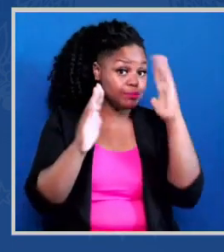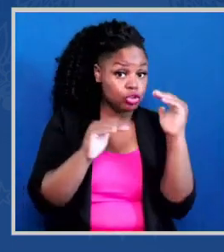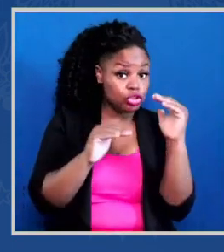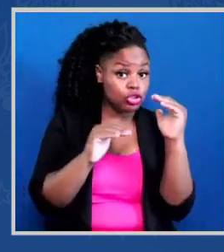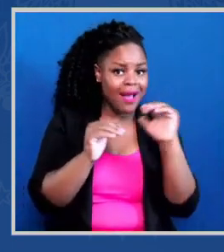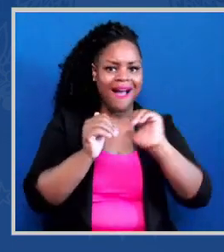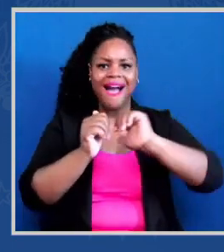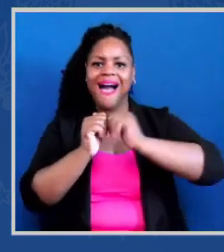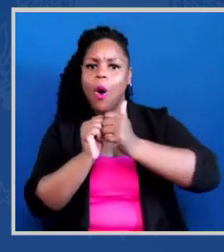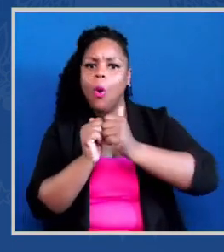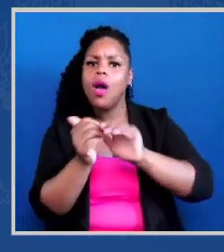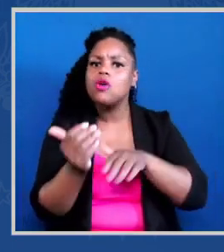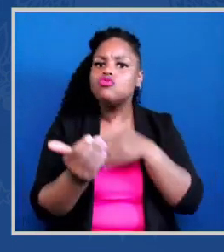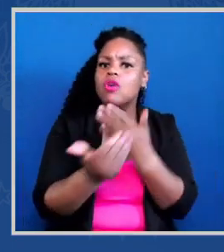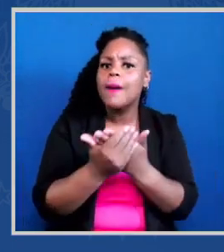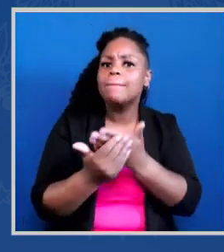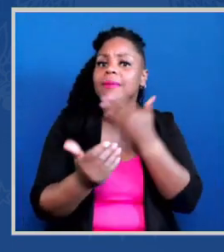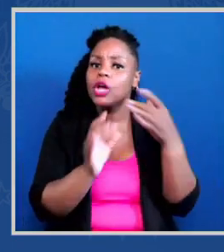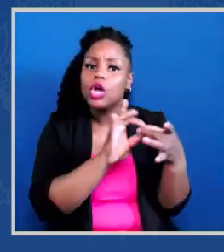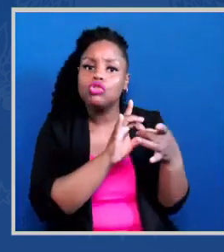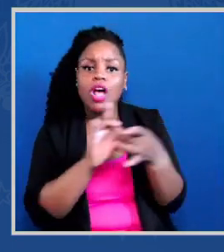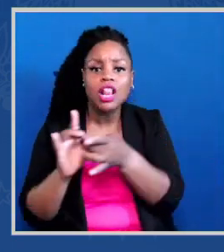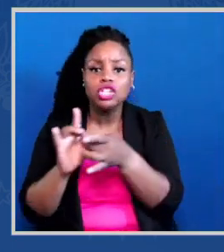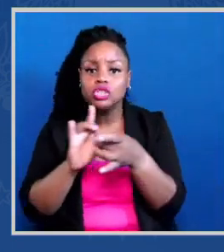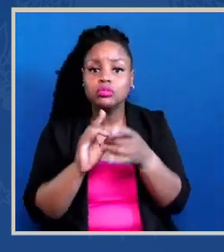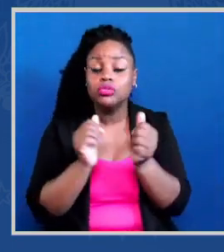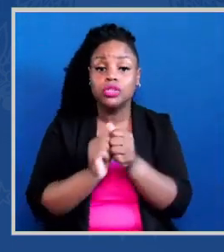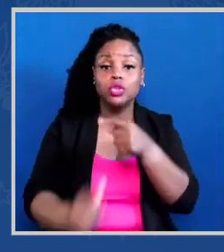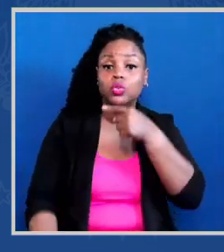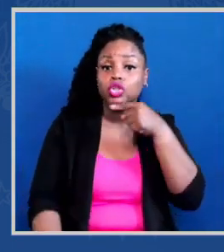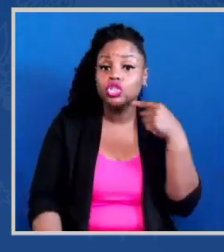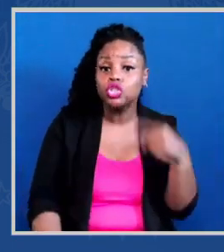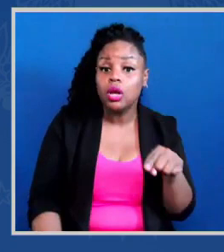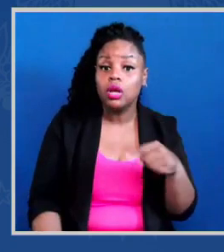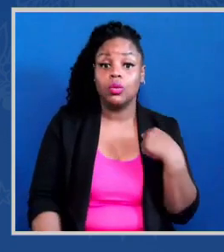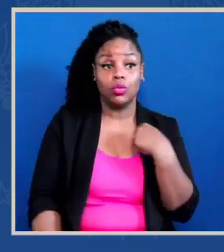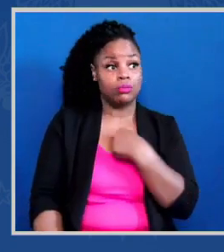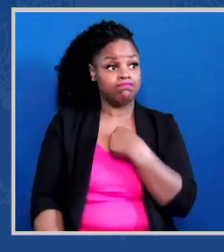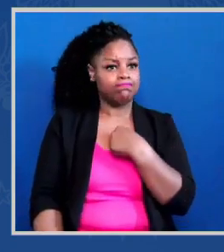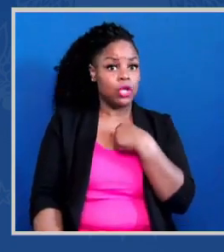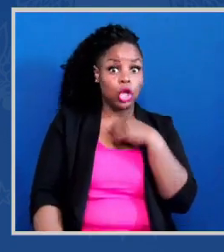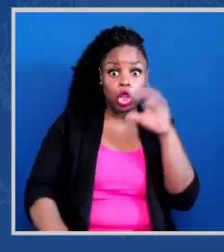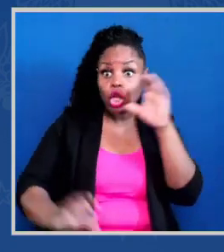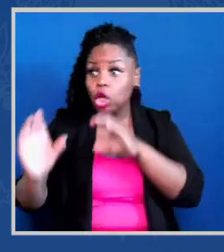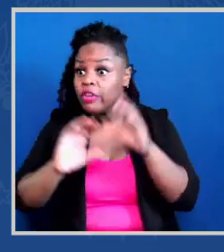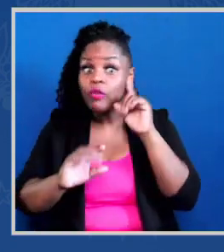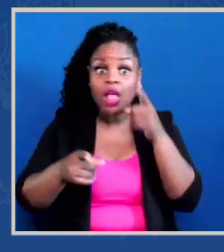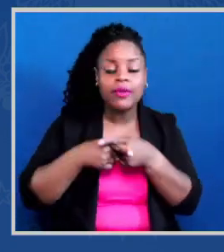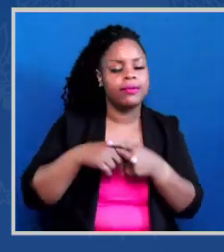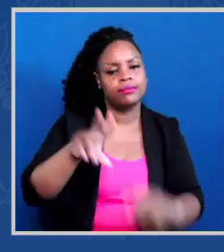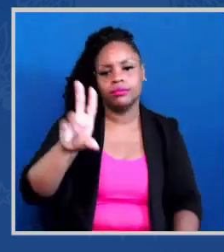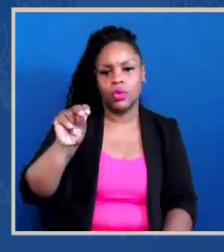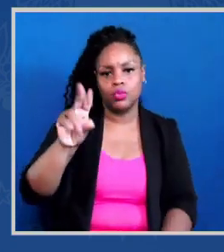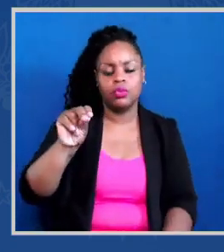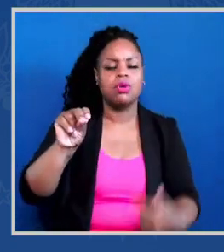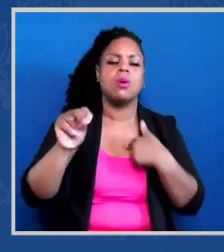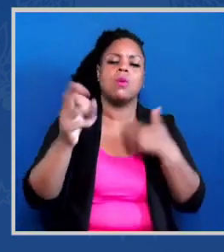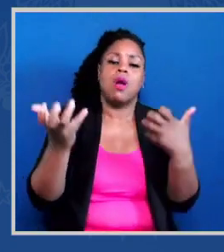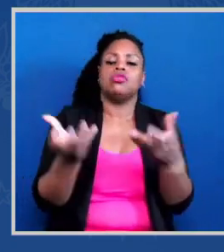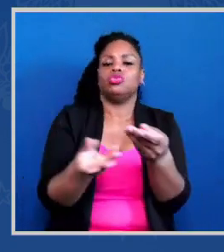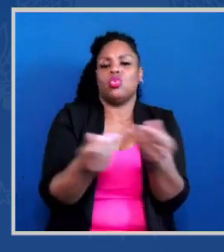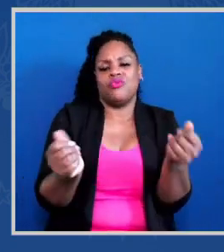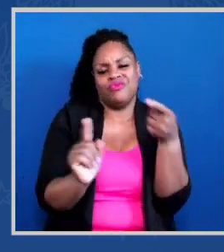looking for conflict. We are looking to resolve those actions which we think are inconsistent with international